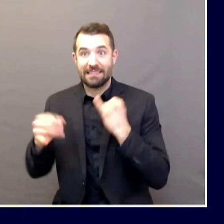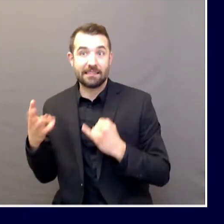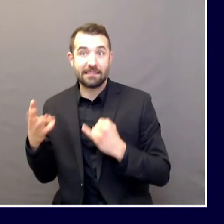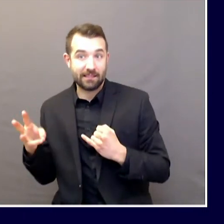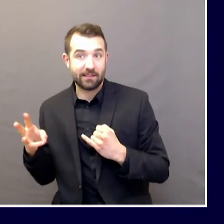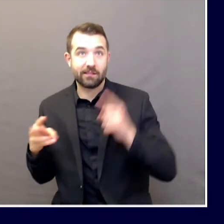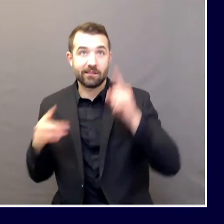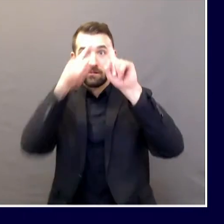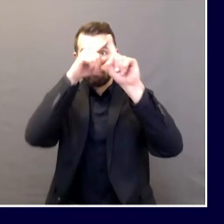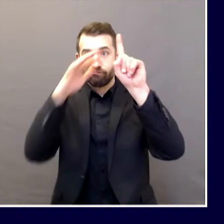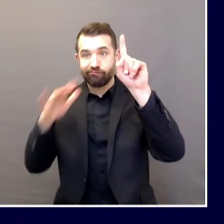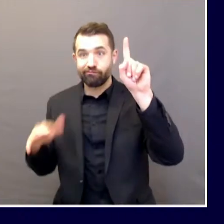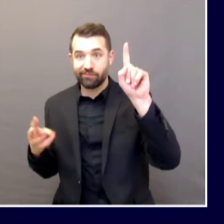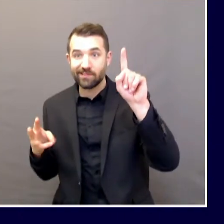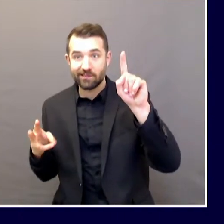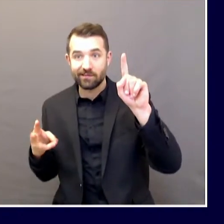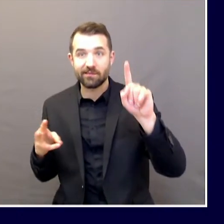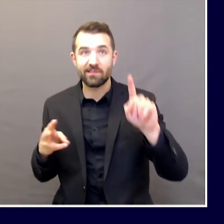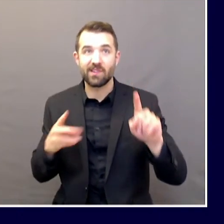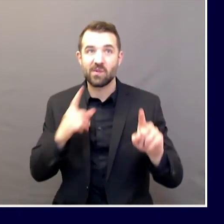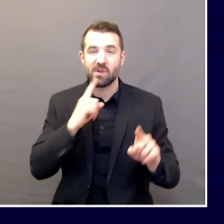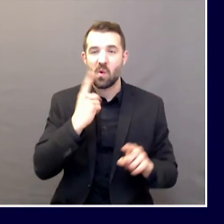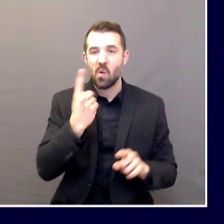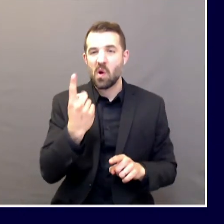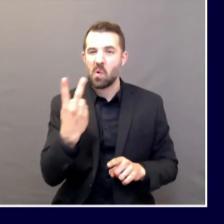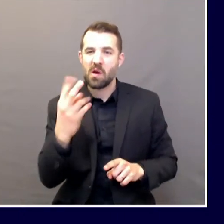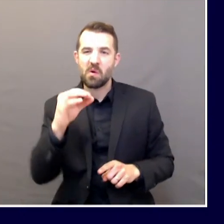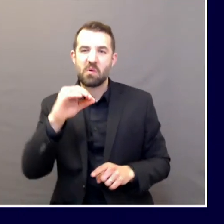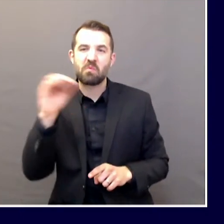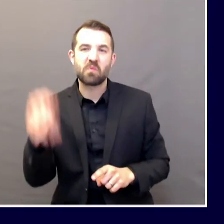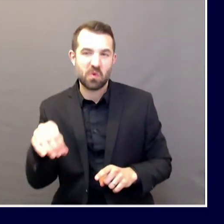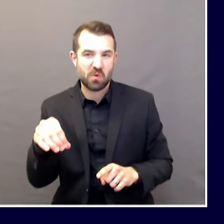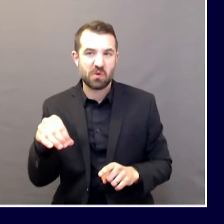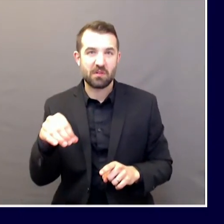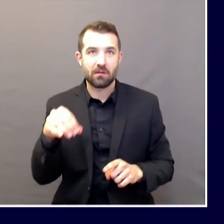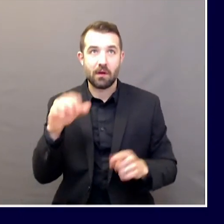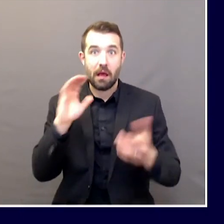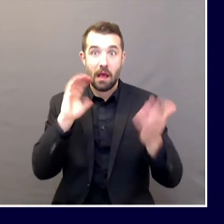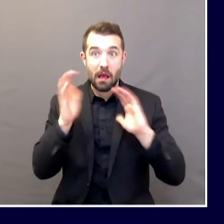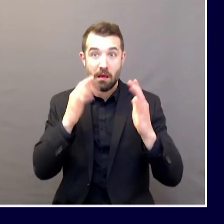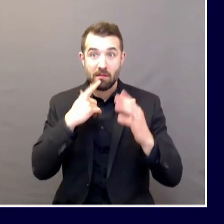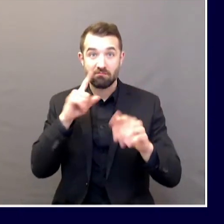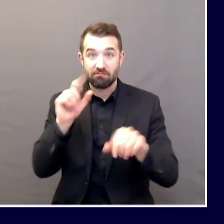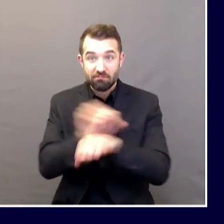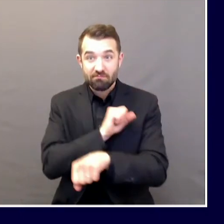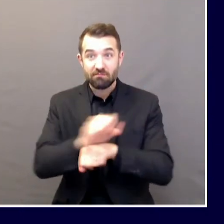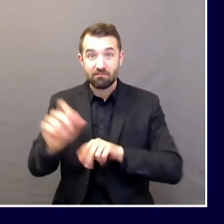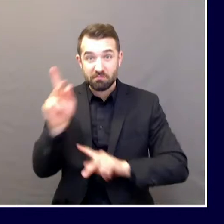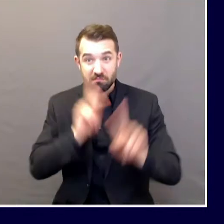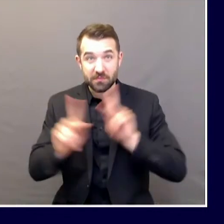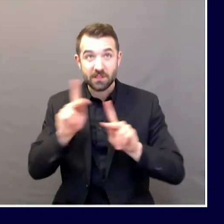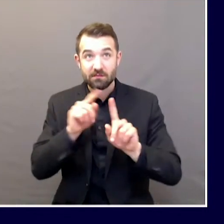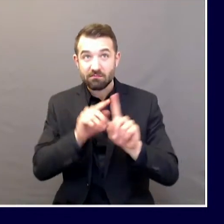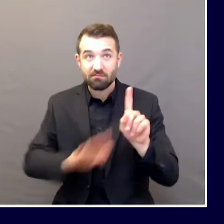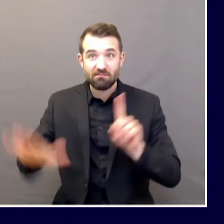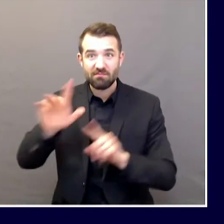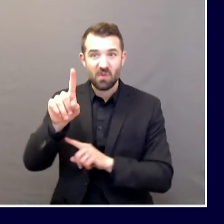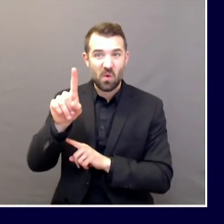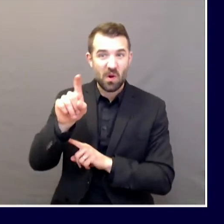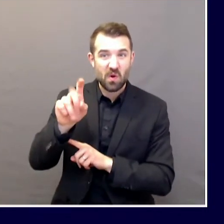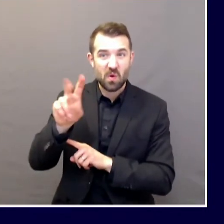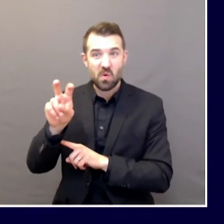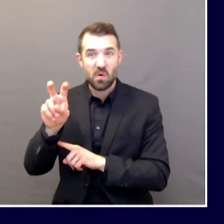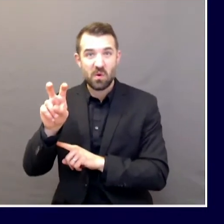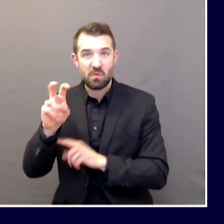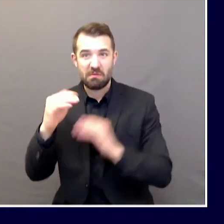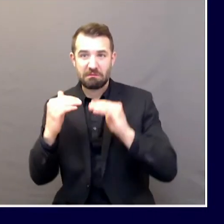into populations, it's on the order of hundreds of people, not tens upon tens of thousands. That being said, the counties that